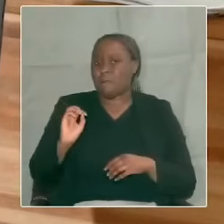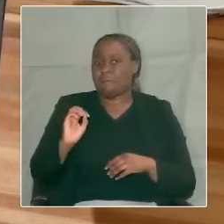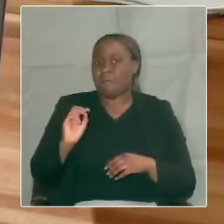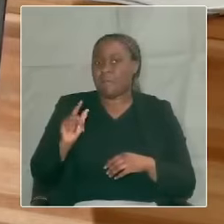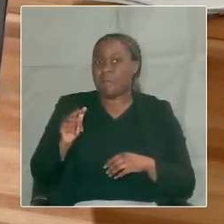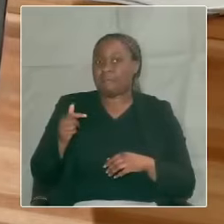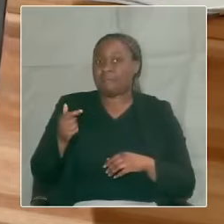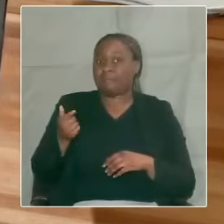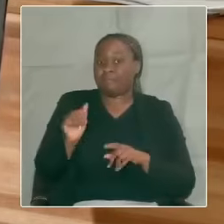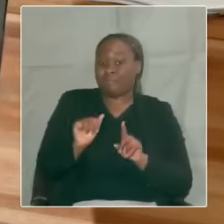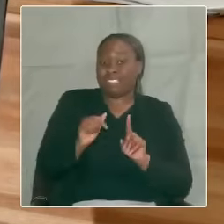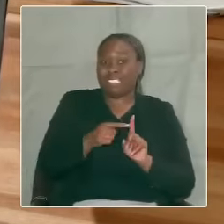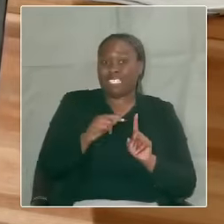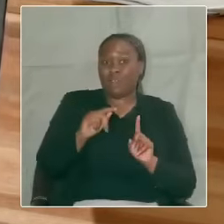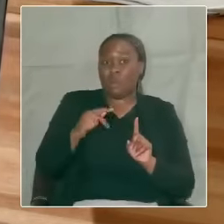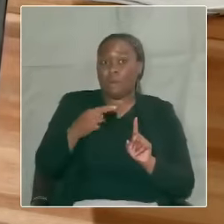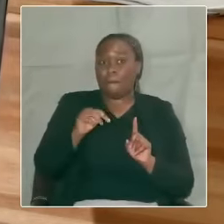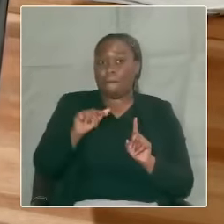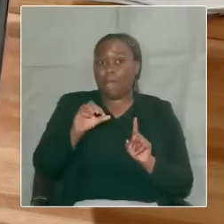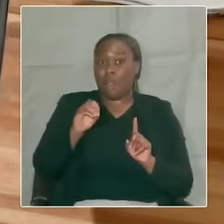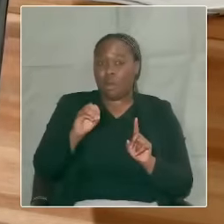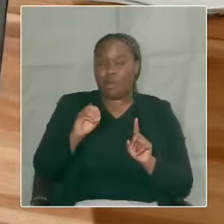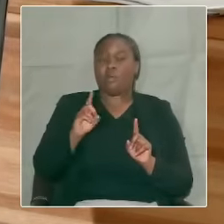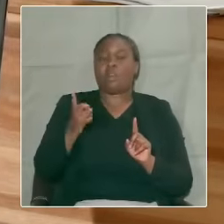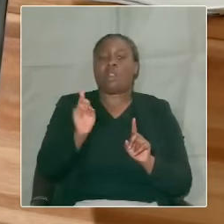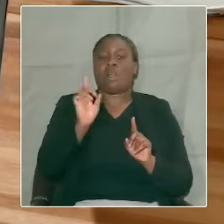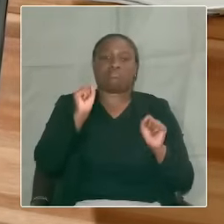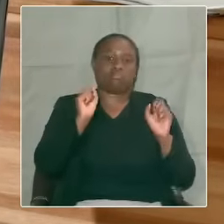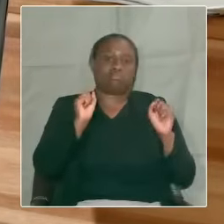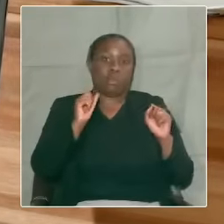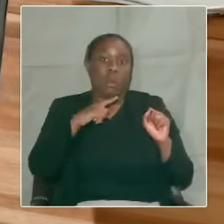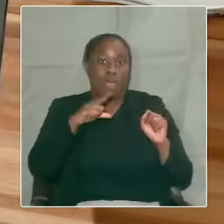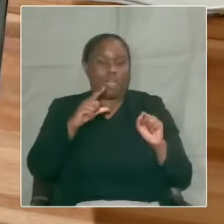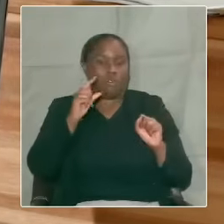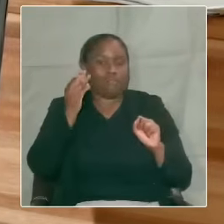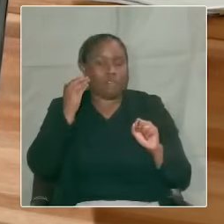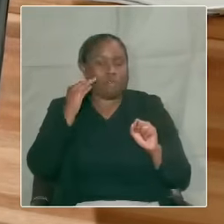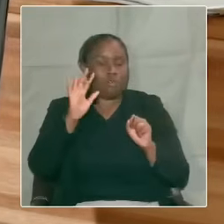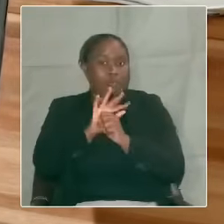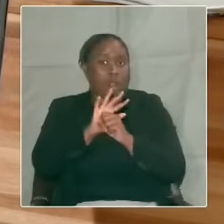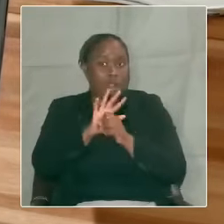details. If I can then ask you to turn to page